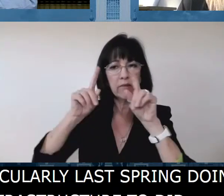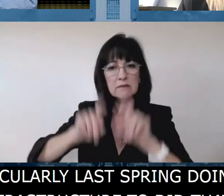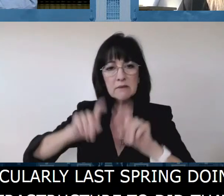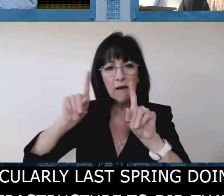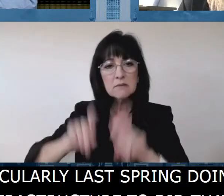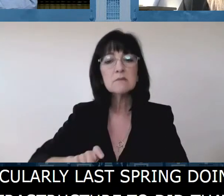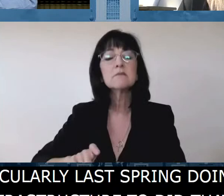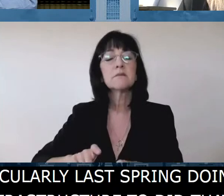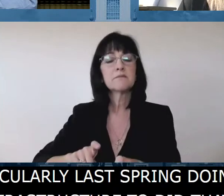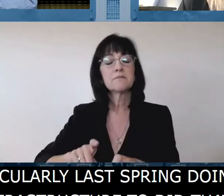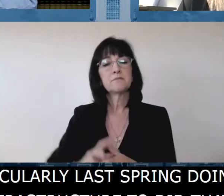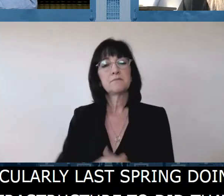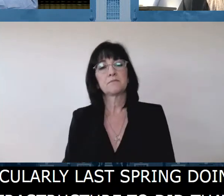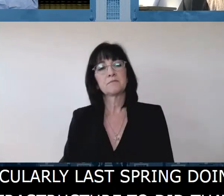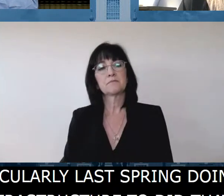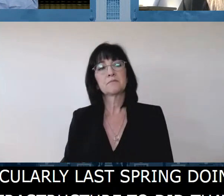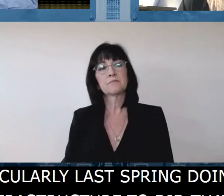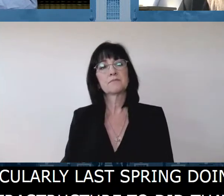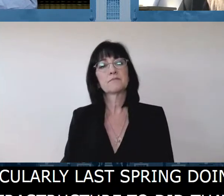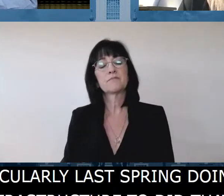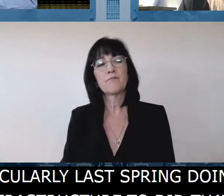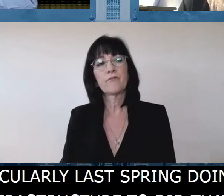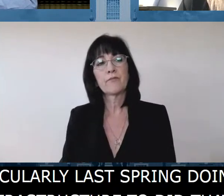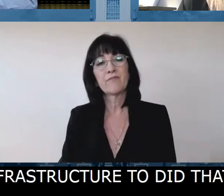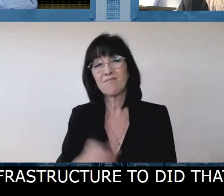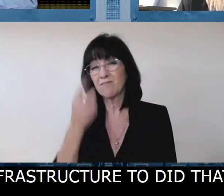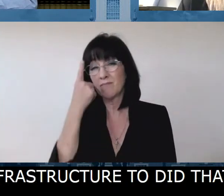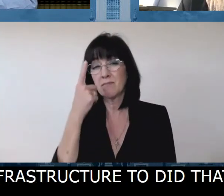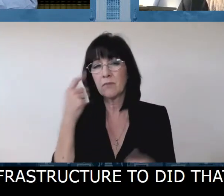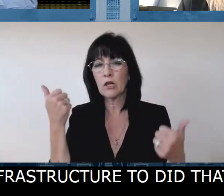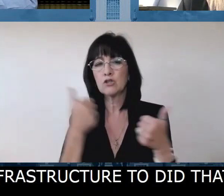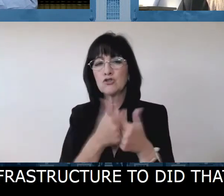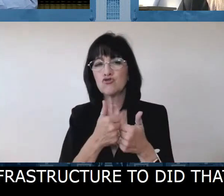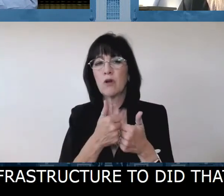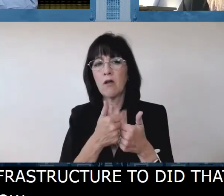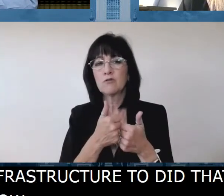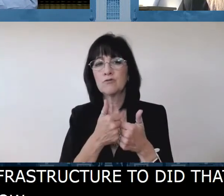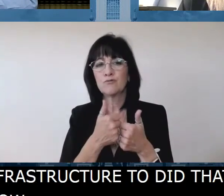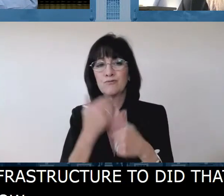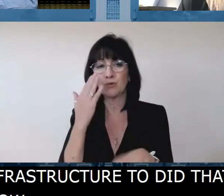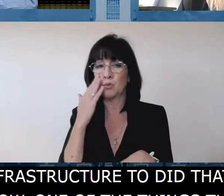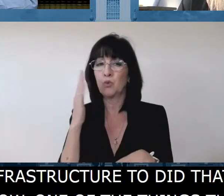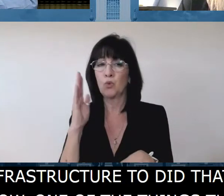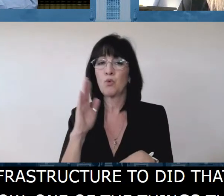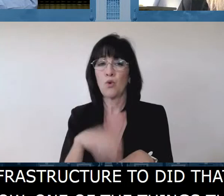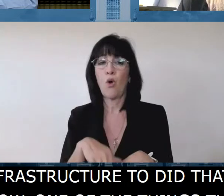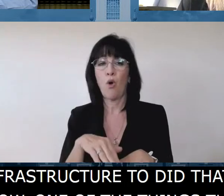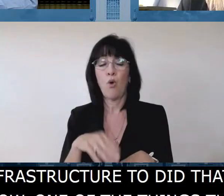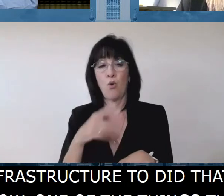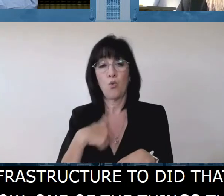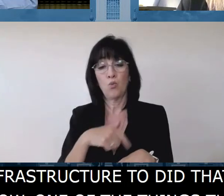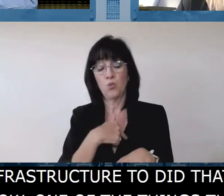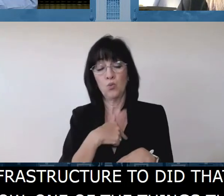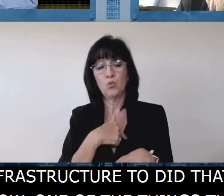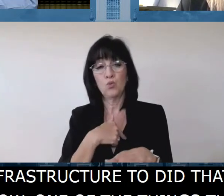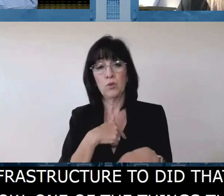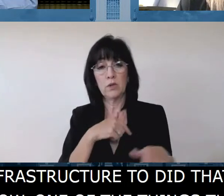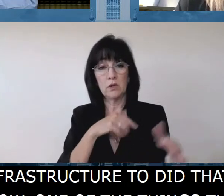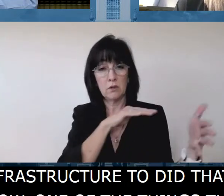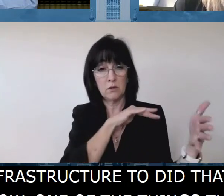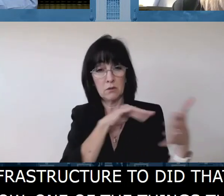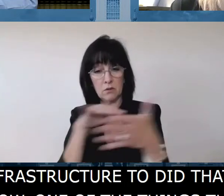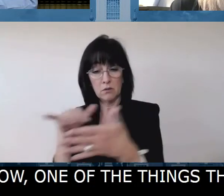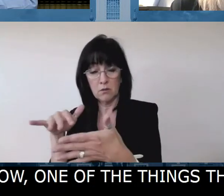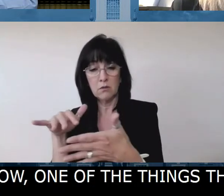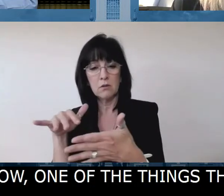a challenge. One of the things that we'll hear as we look at this issue with respect